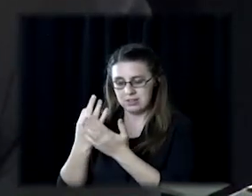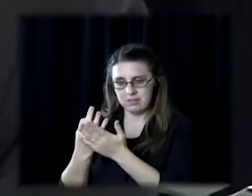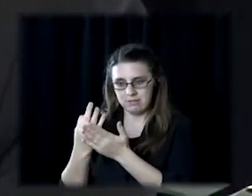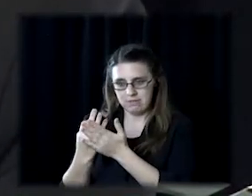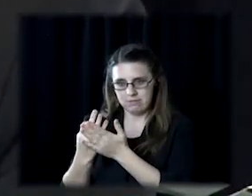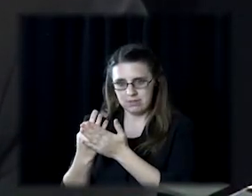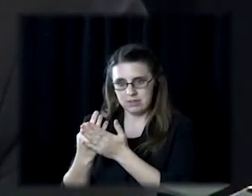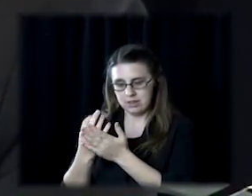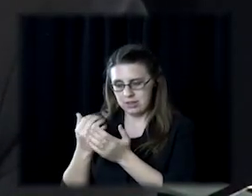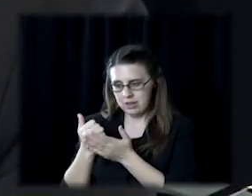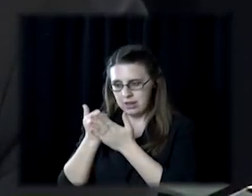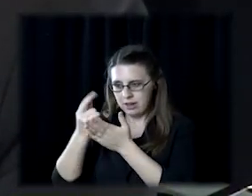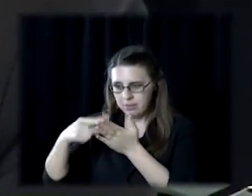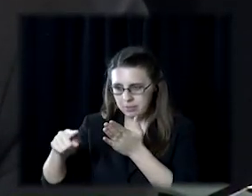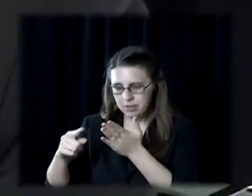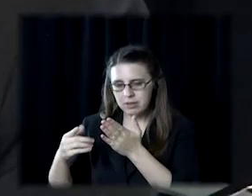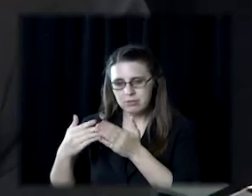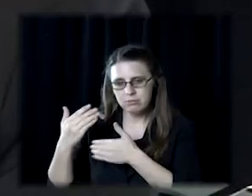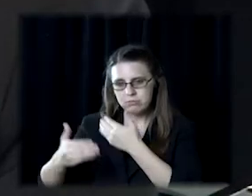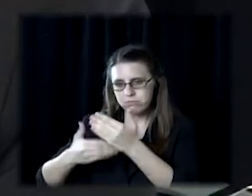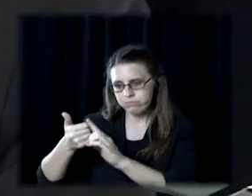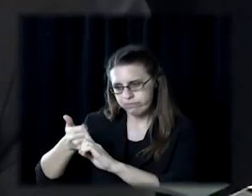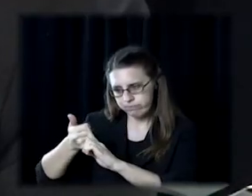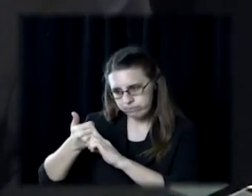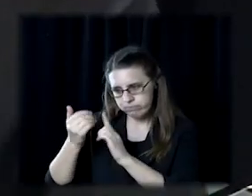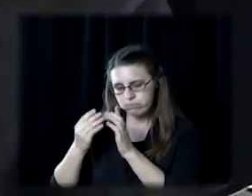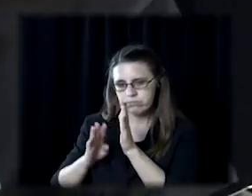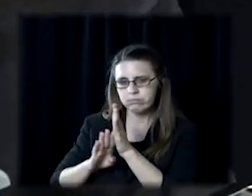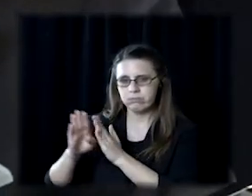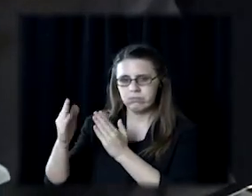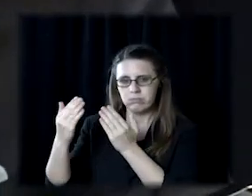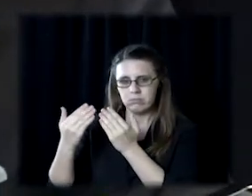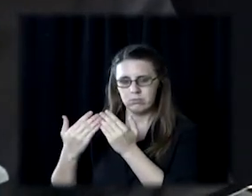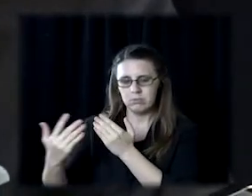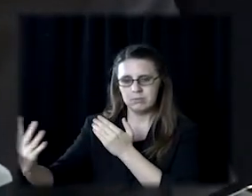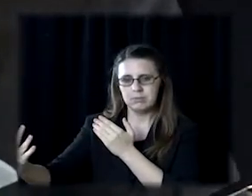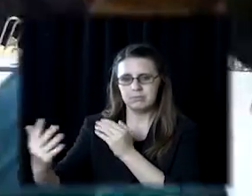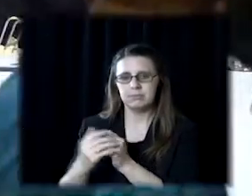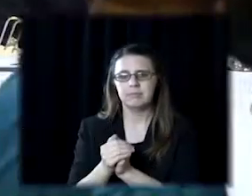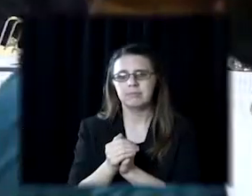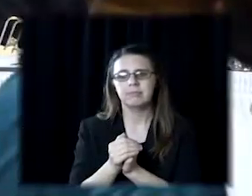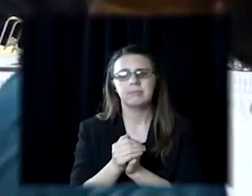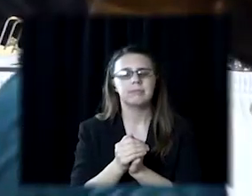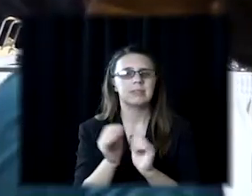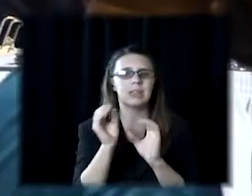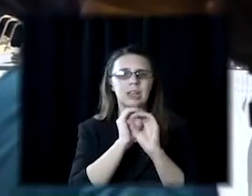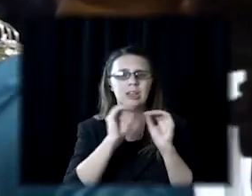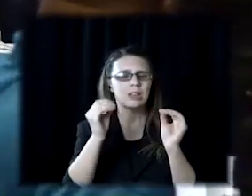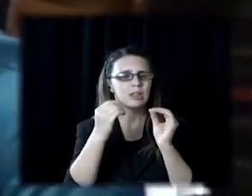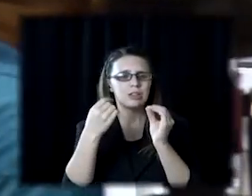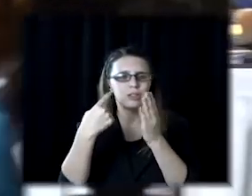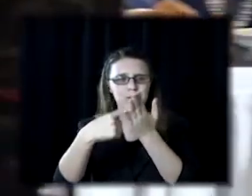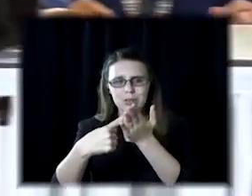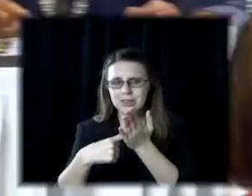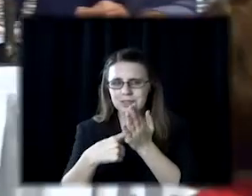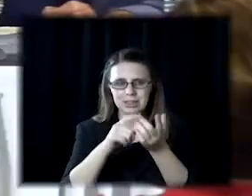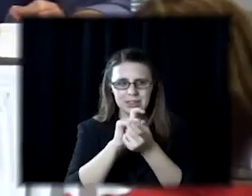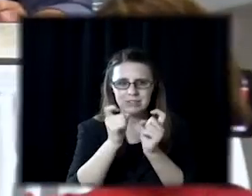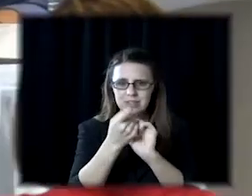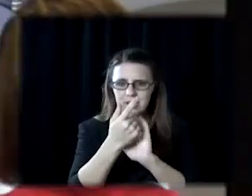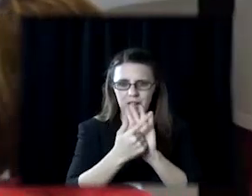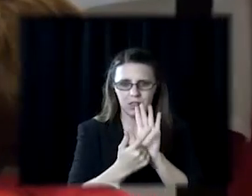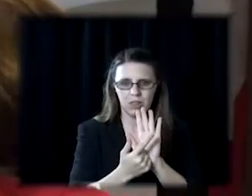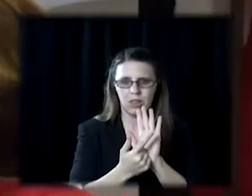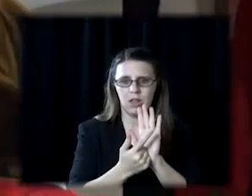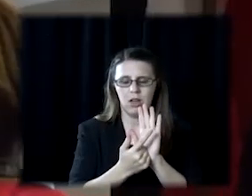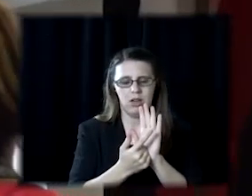forward. And Kevin. There's no discussion of changing the law with regard to municipal